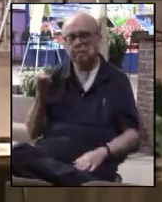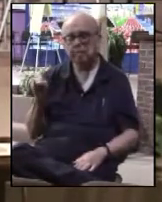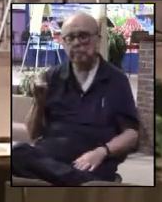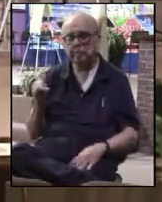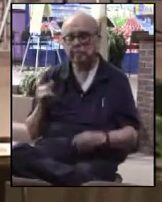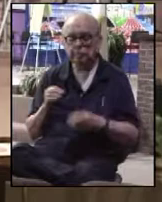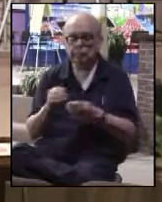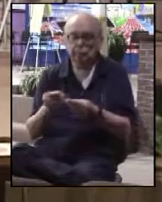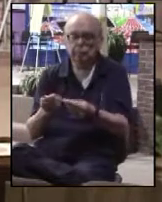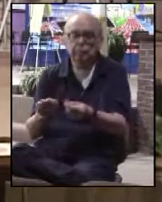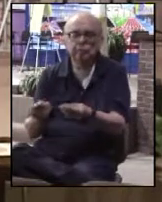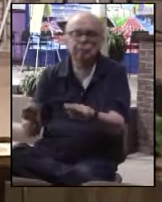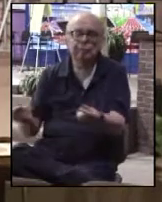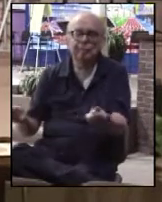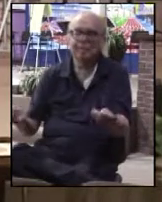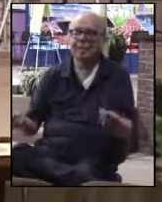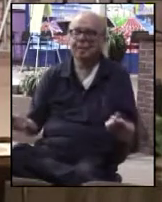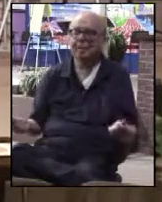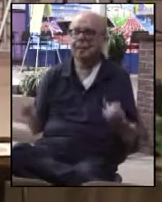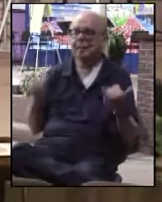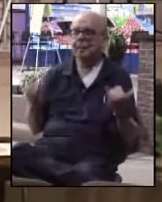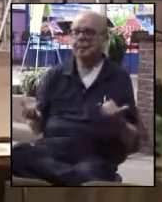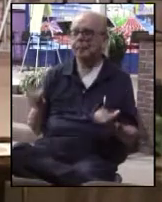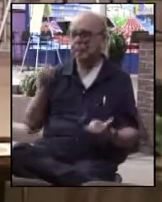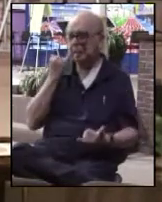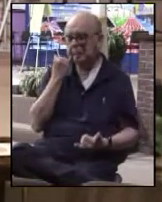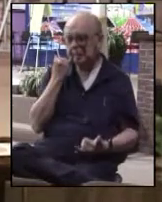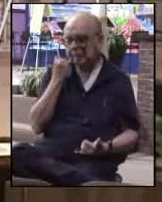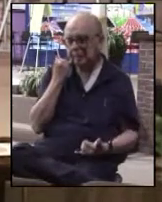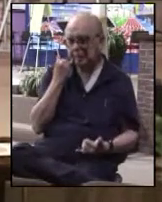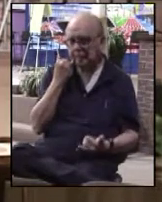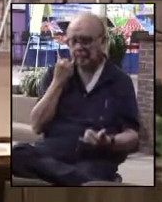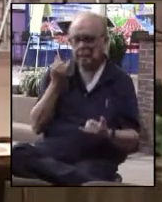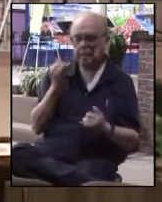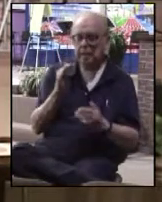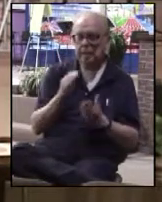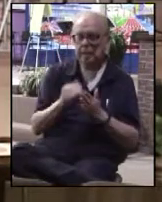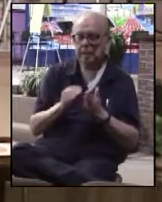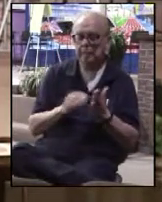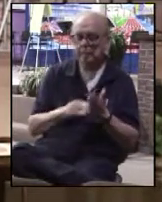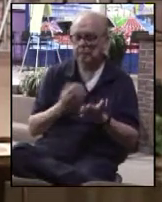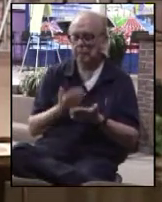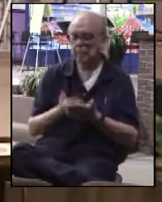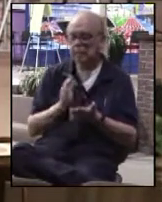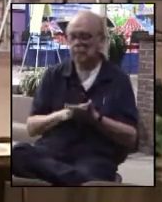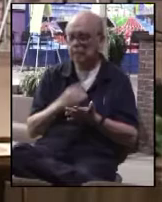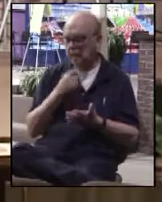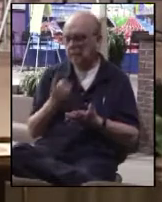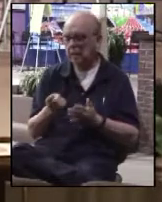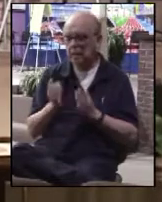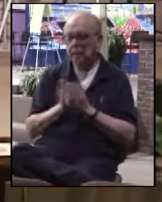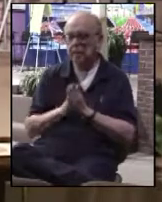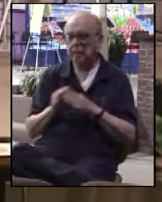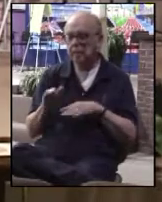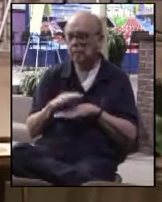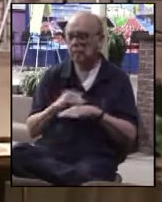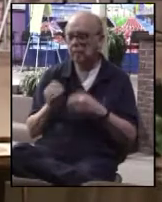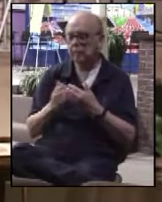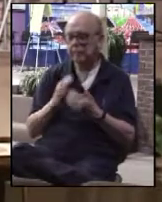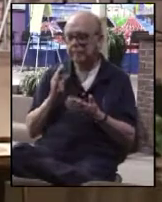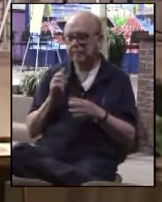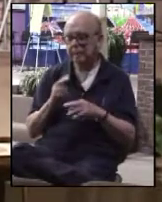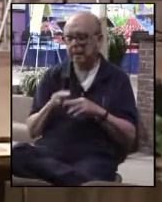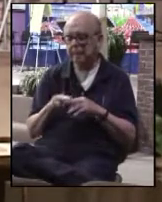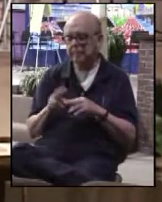now if you're back in the back and you're cooking and somebody comes back and asked for over easy eggs